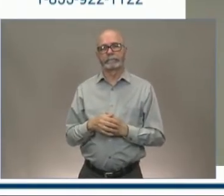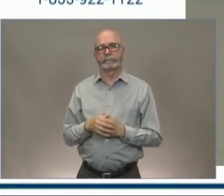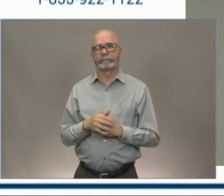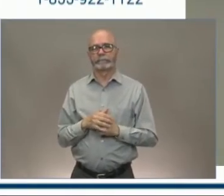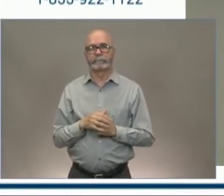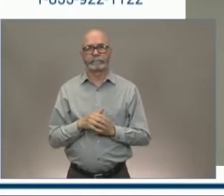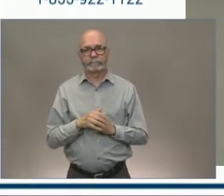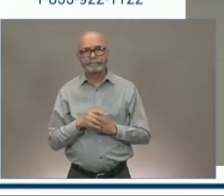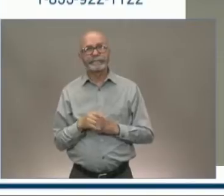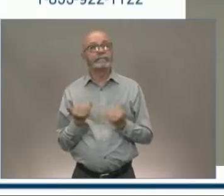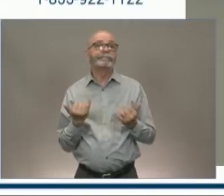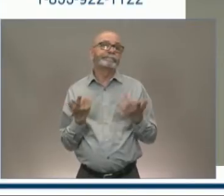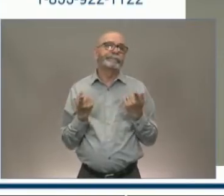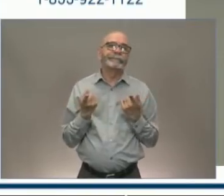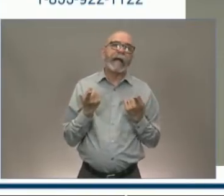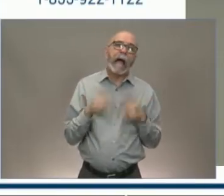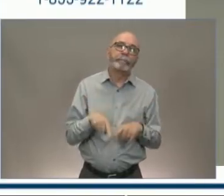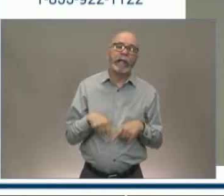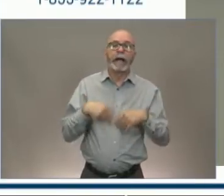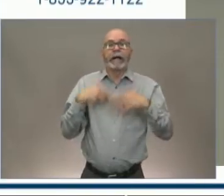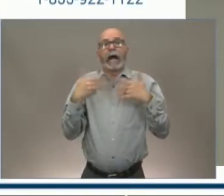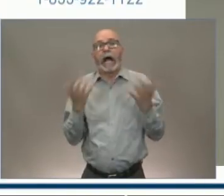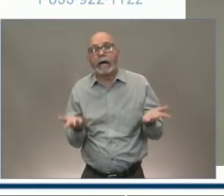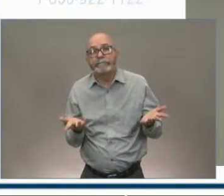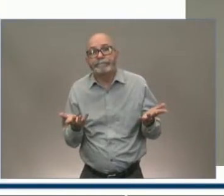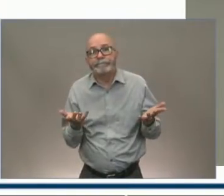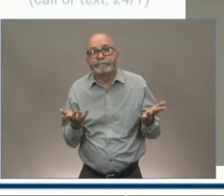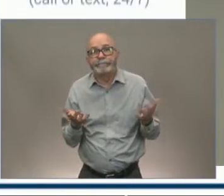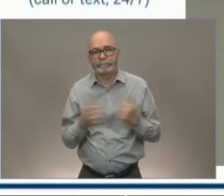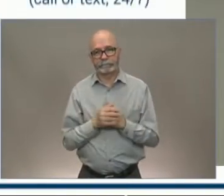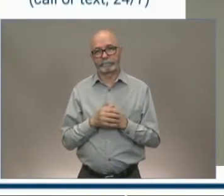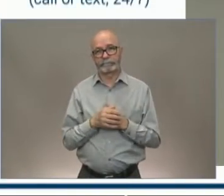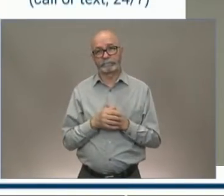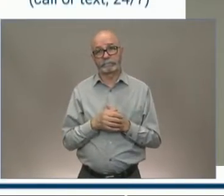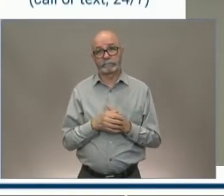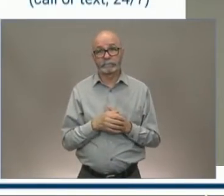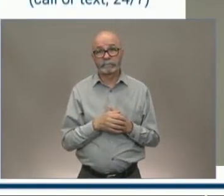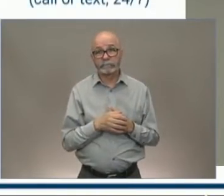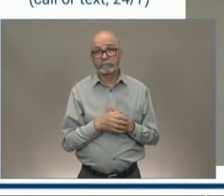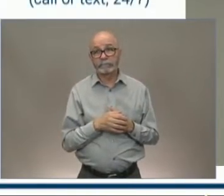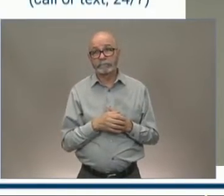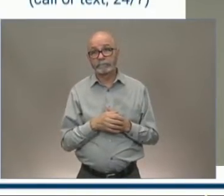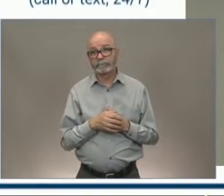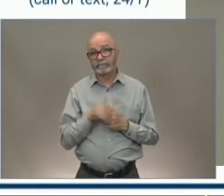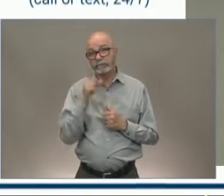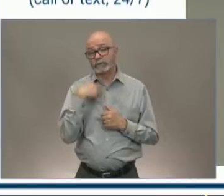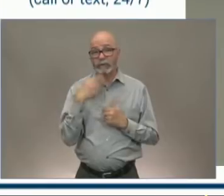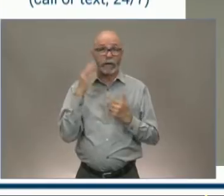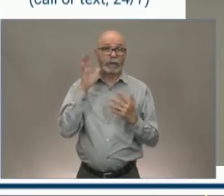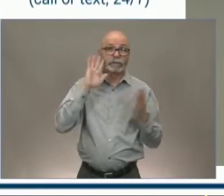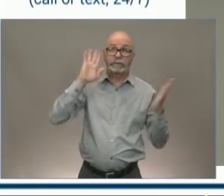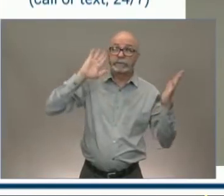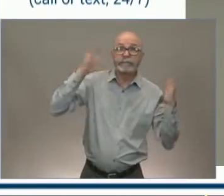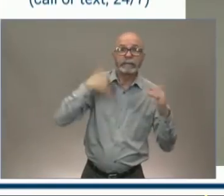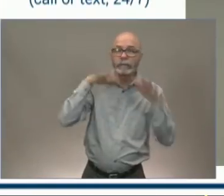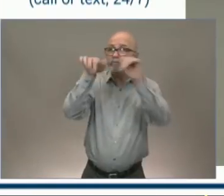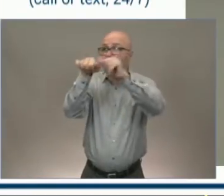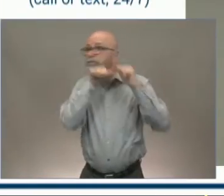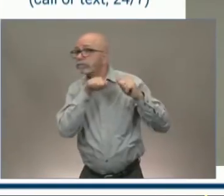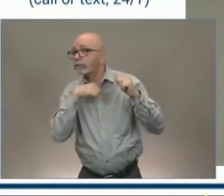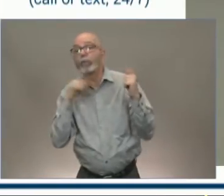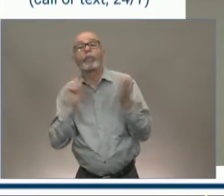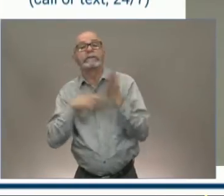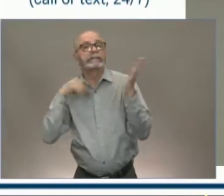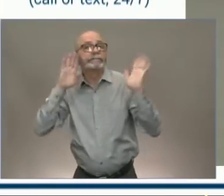it's happened. Whether it can be fully prepared for and anticipated, I'm not sure there's there's a clear answer to